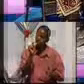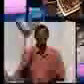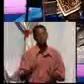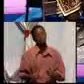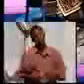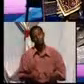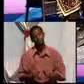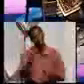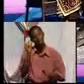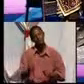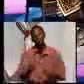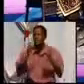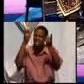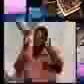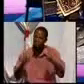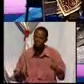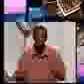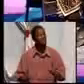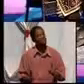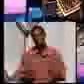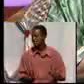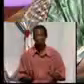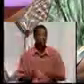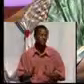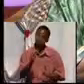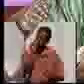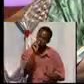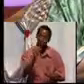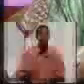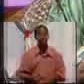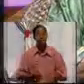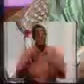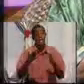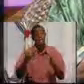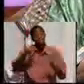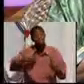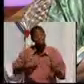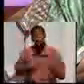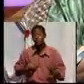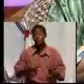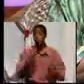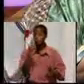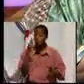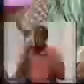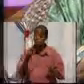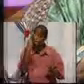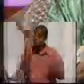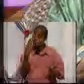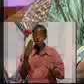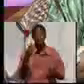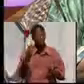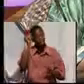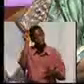persons with disability, we are talking about 2.4% of the population. 2.4% of the population. So you can